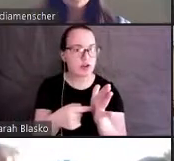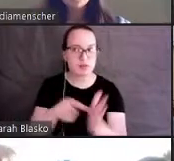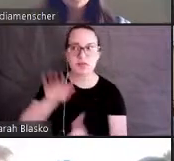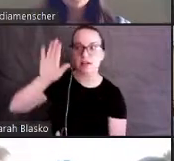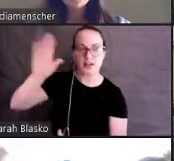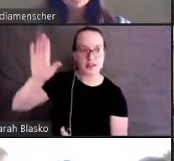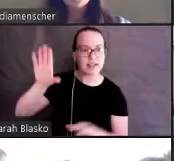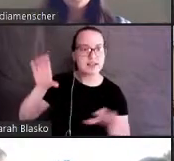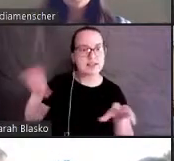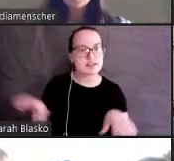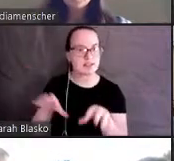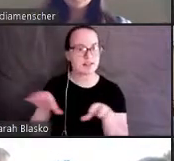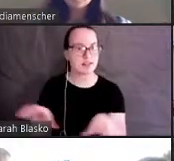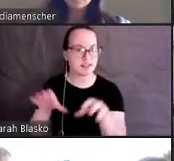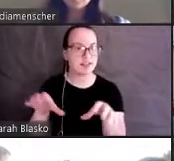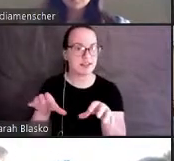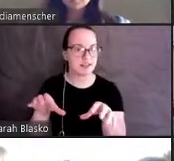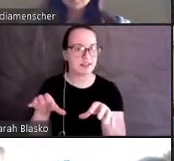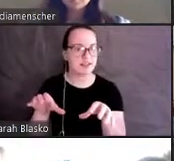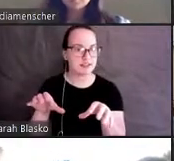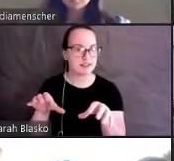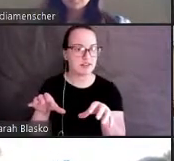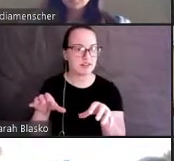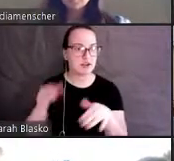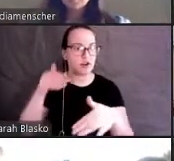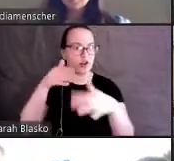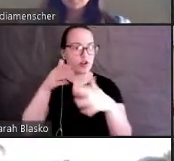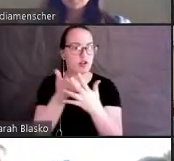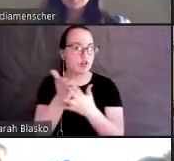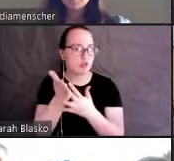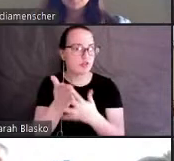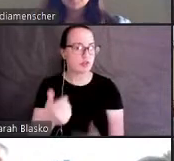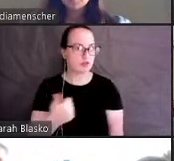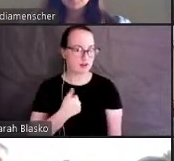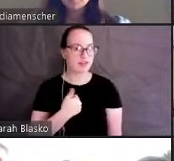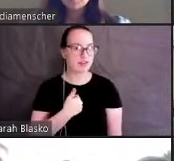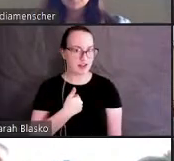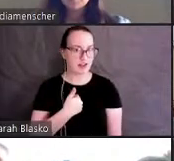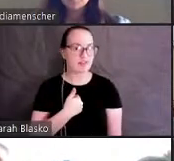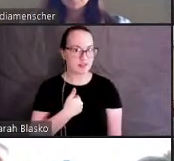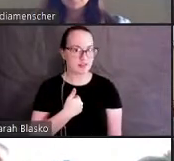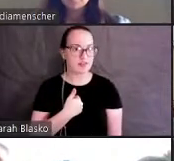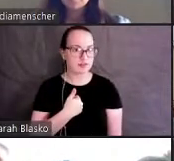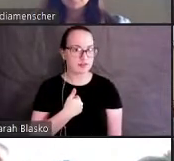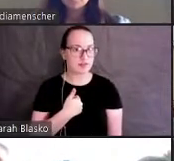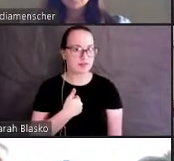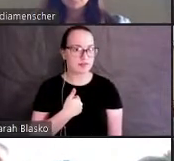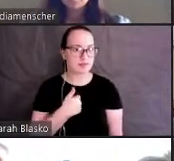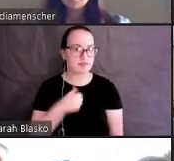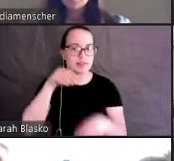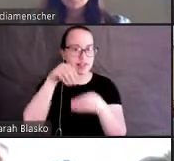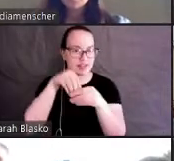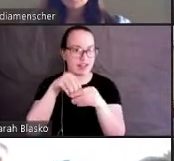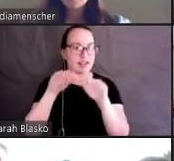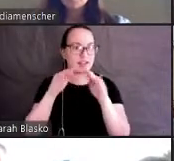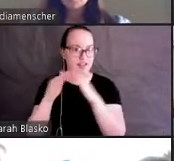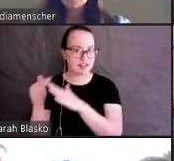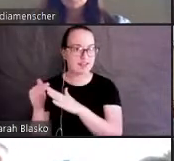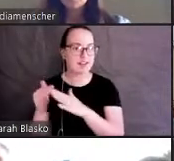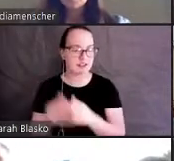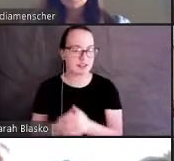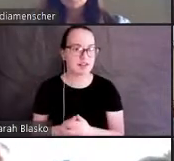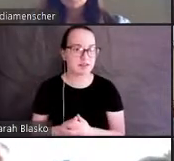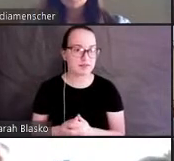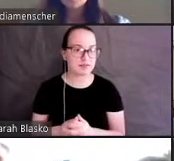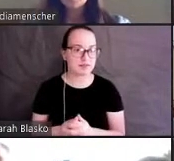his life in a visible way in every corner of our city. God is a